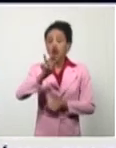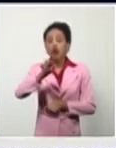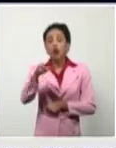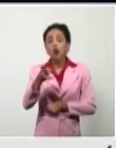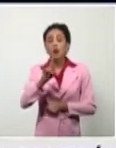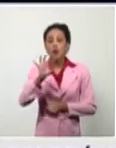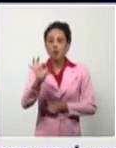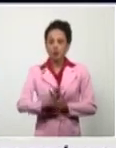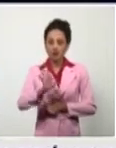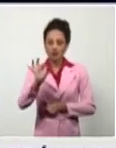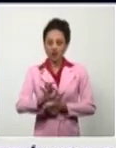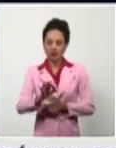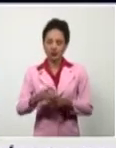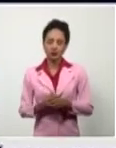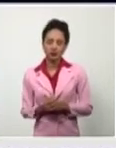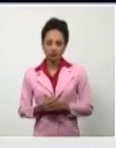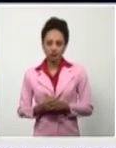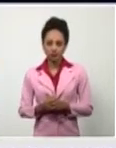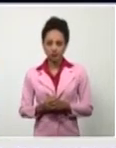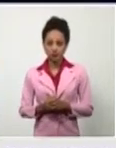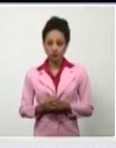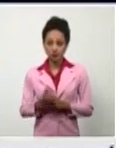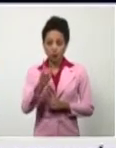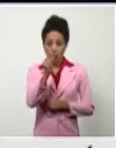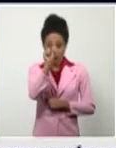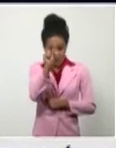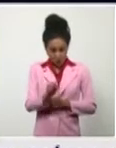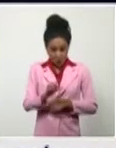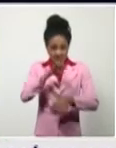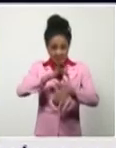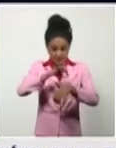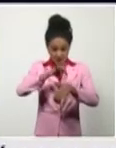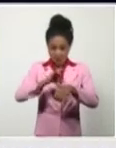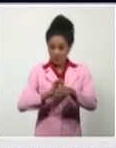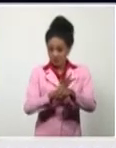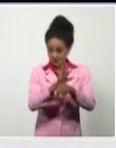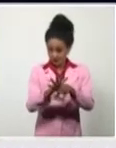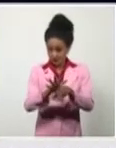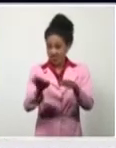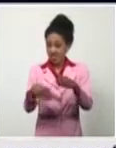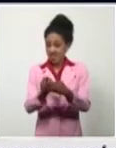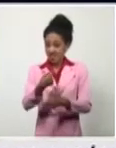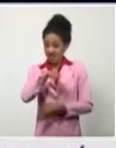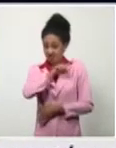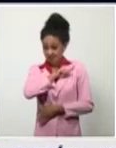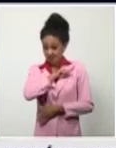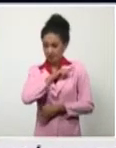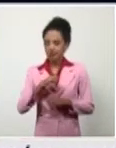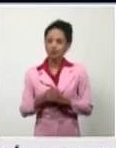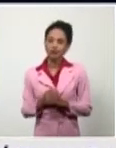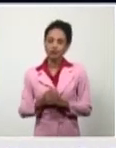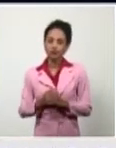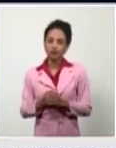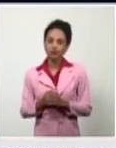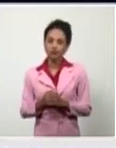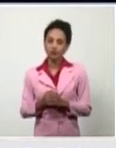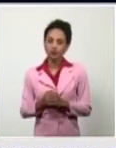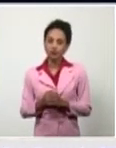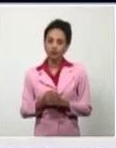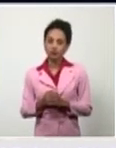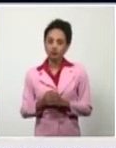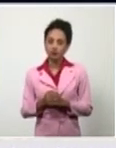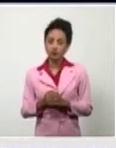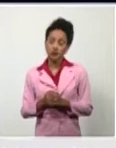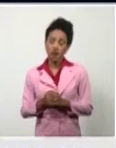to 3.9% of all the diagnosed people. One of the cases identified yesterday has the source of infection being